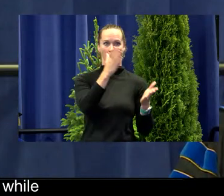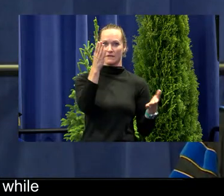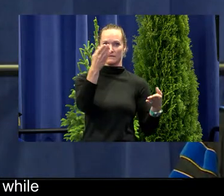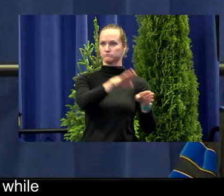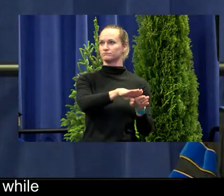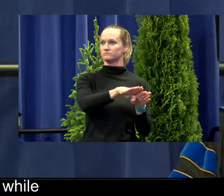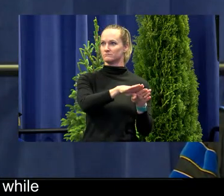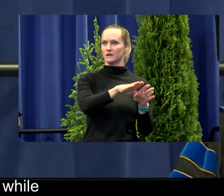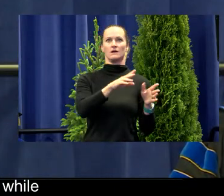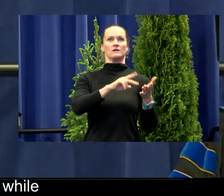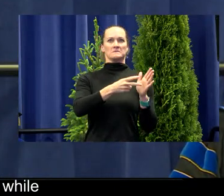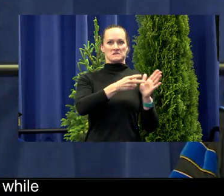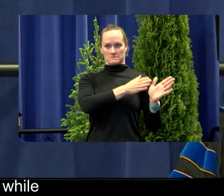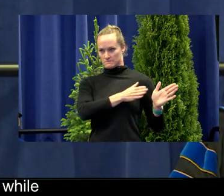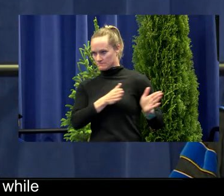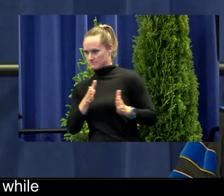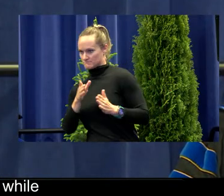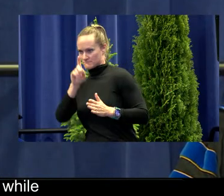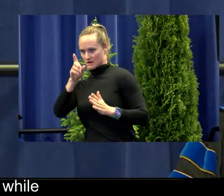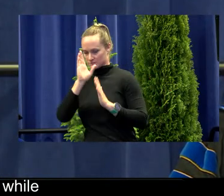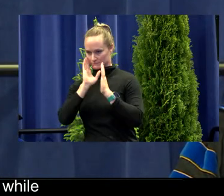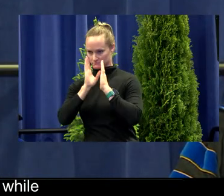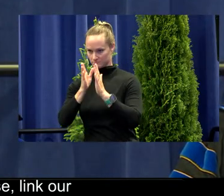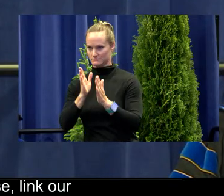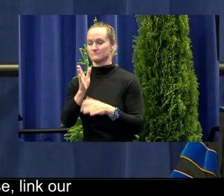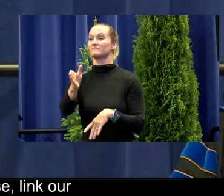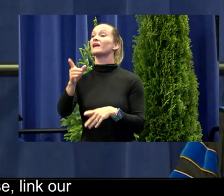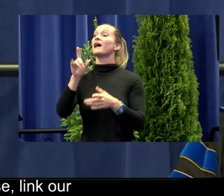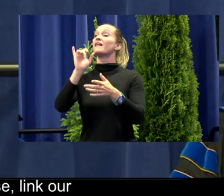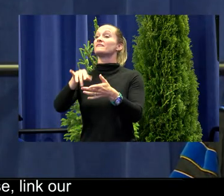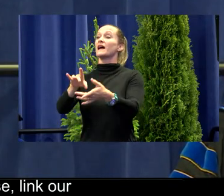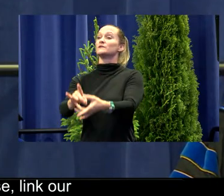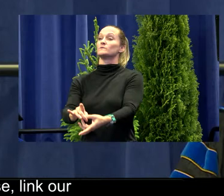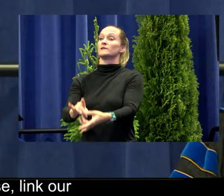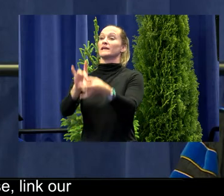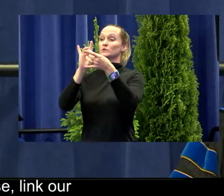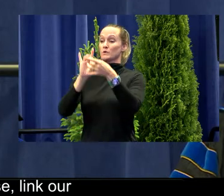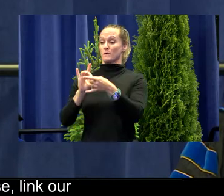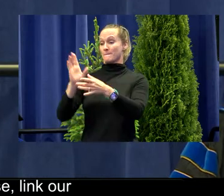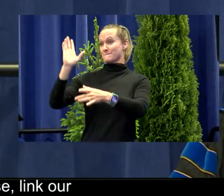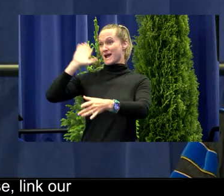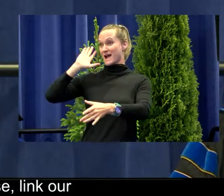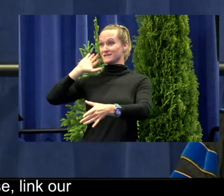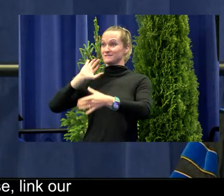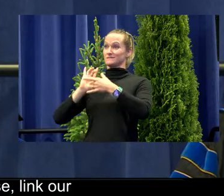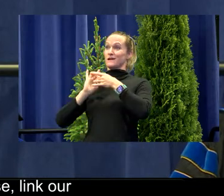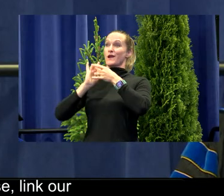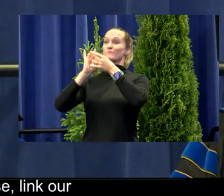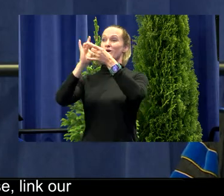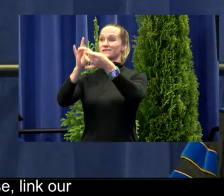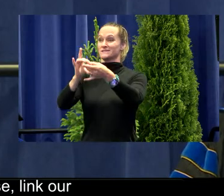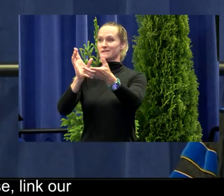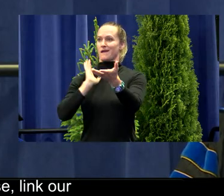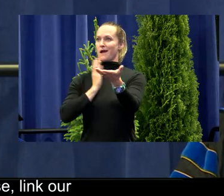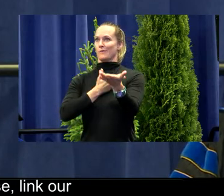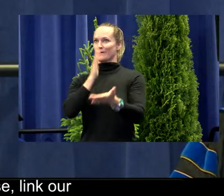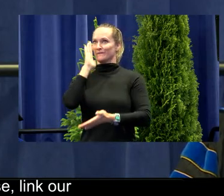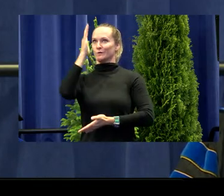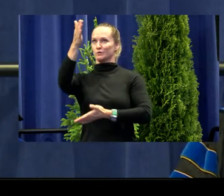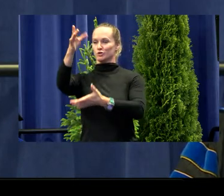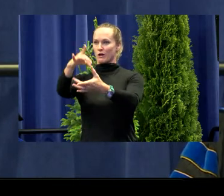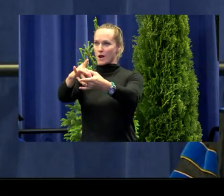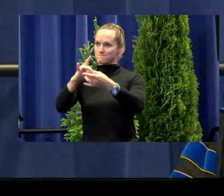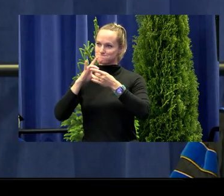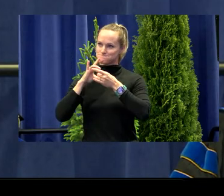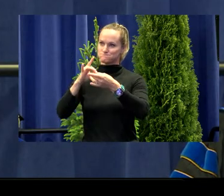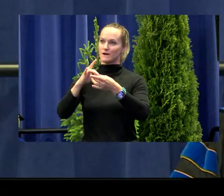course, link our past to our present and ultimately shape our futures. But I also want to remind you that these